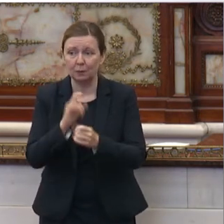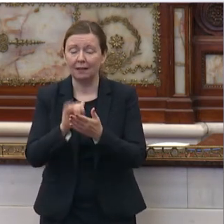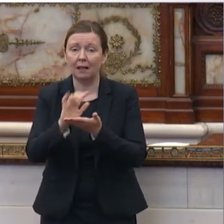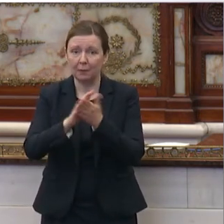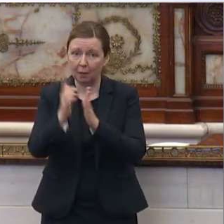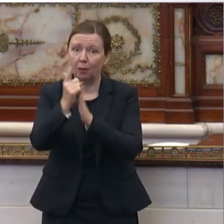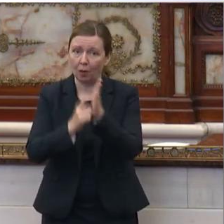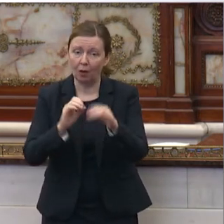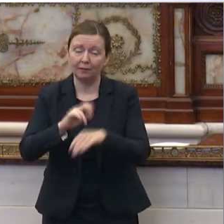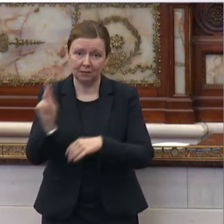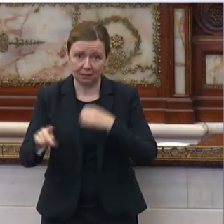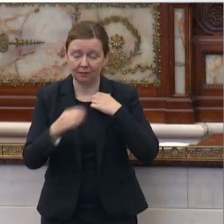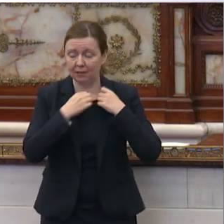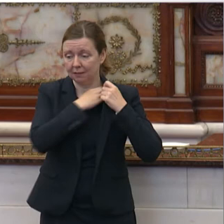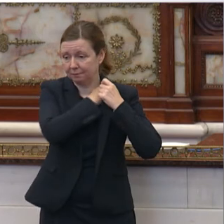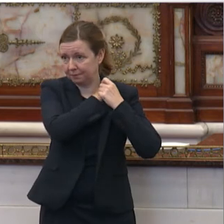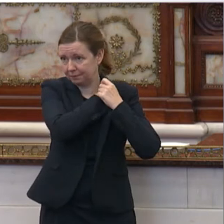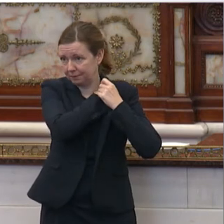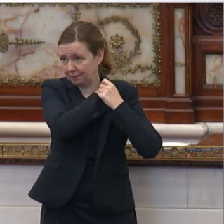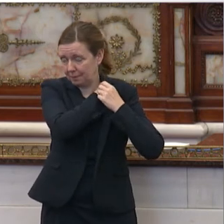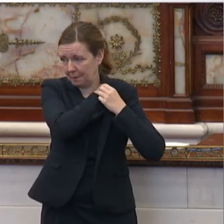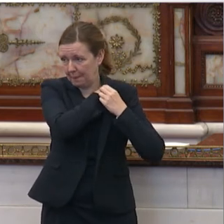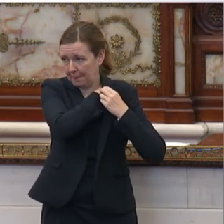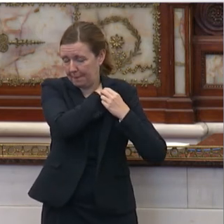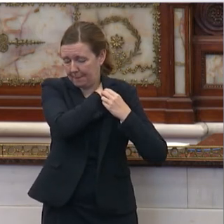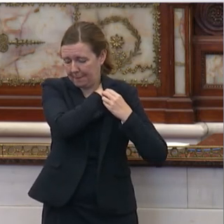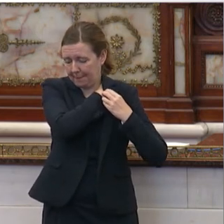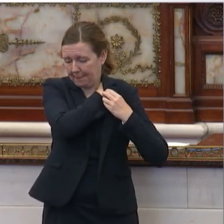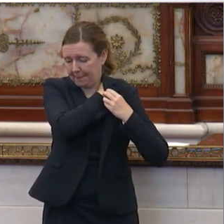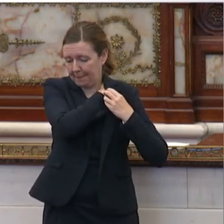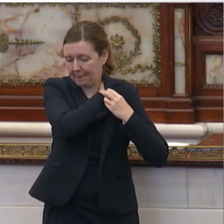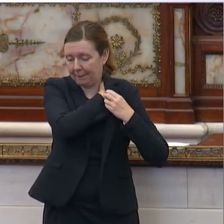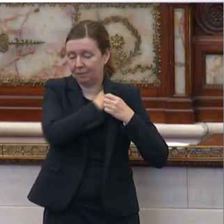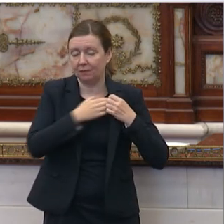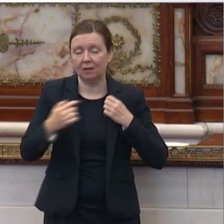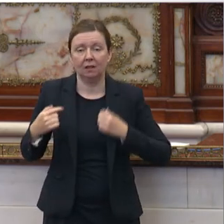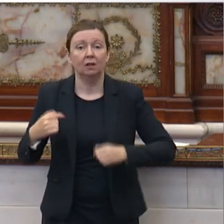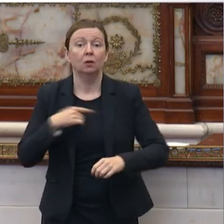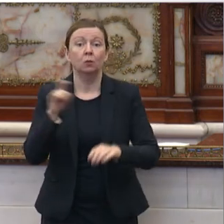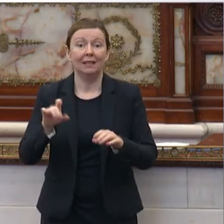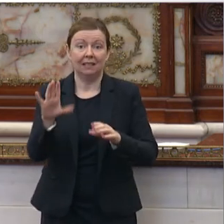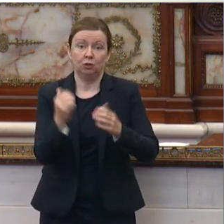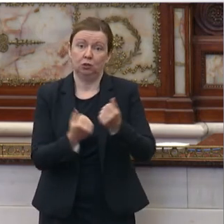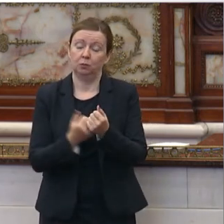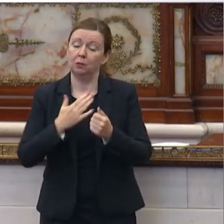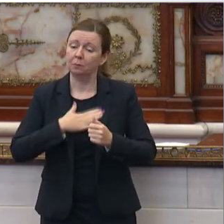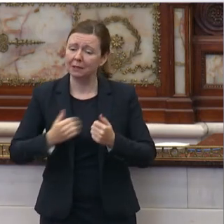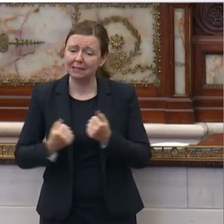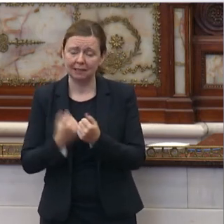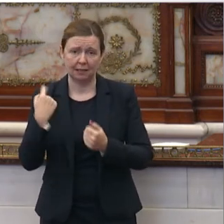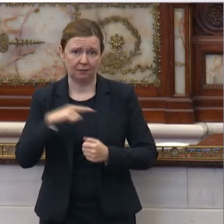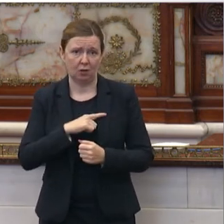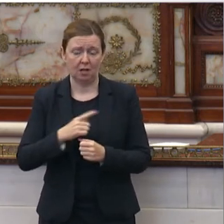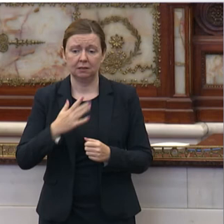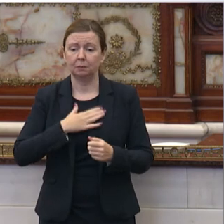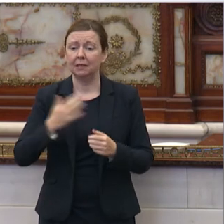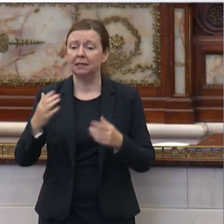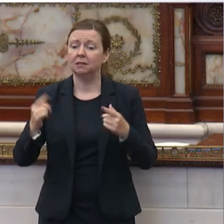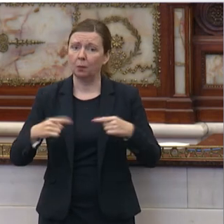in Philadelphia. Your constituents need you. We need your support. Please stand up for us. Please oppose